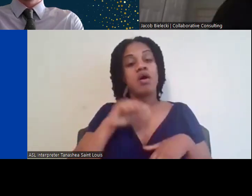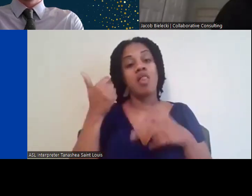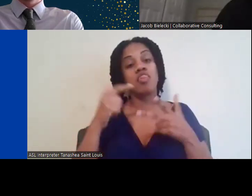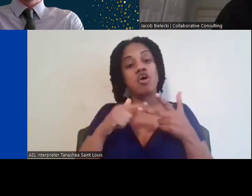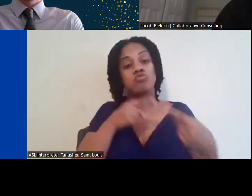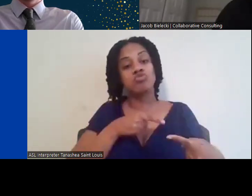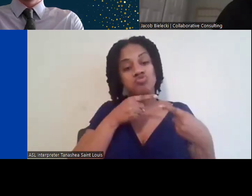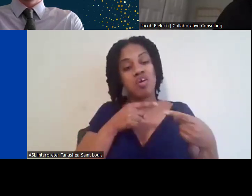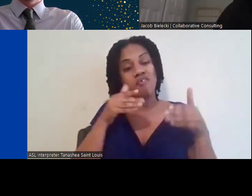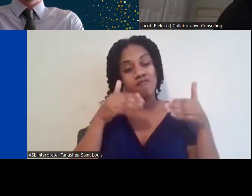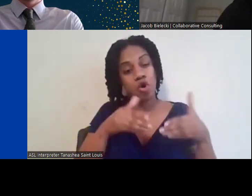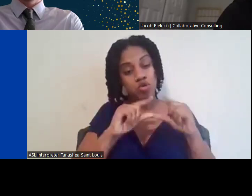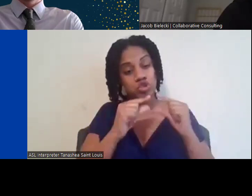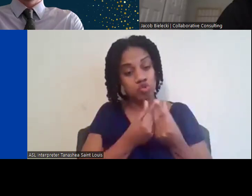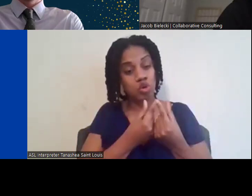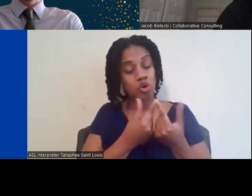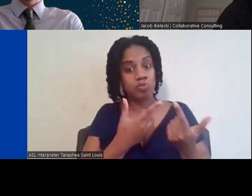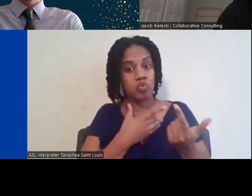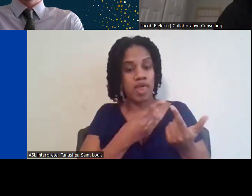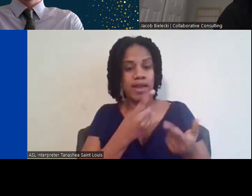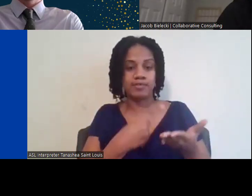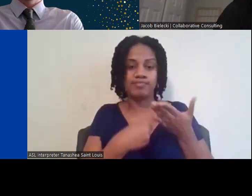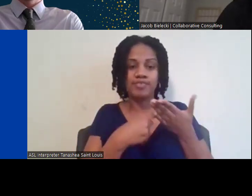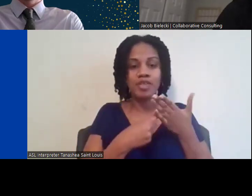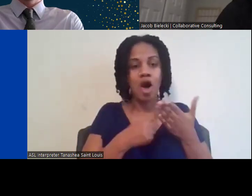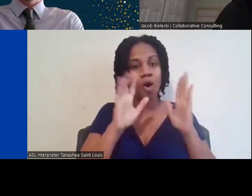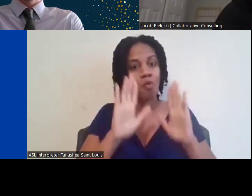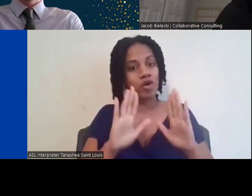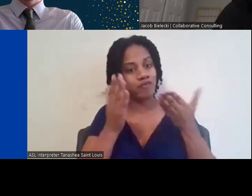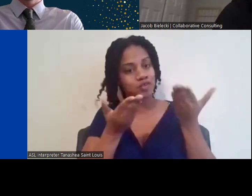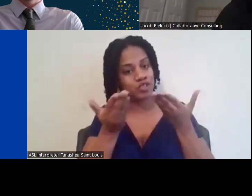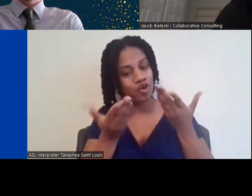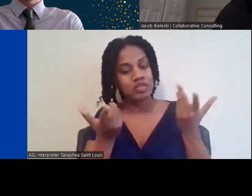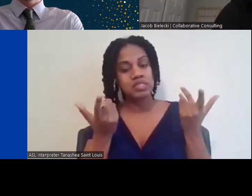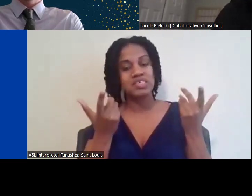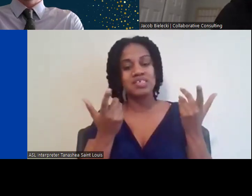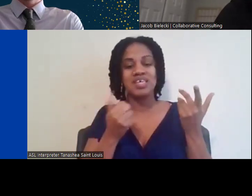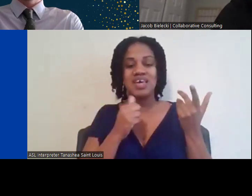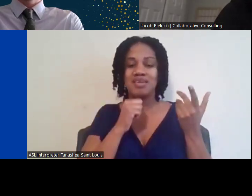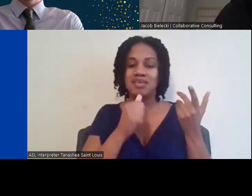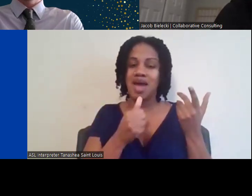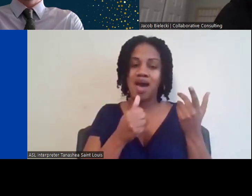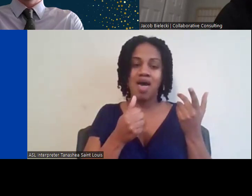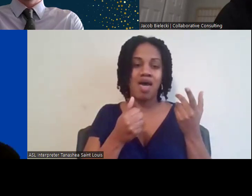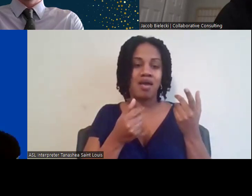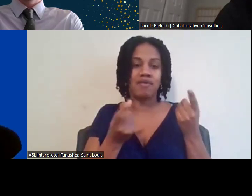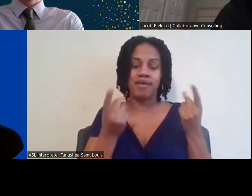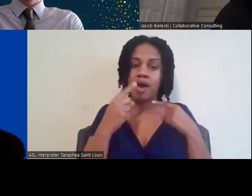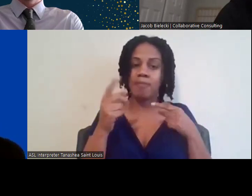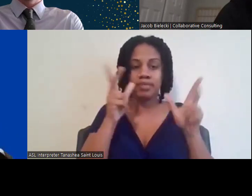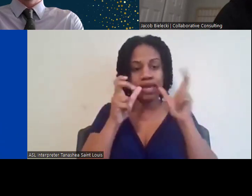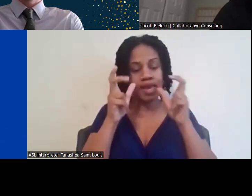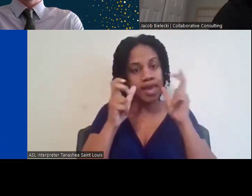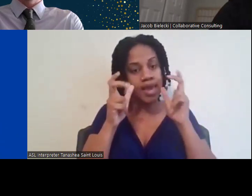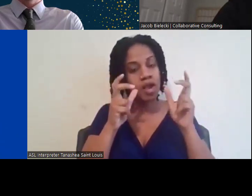in focus groups, as much as we like to talk about all our wonderful services, they're not going to come to hear about our community